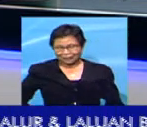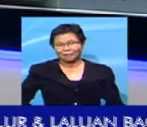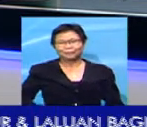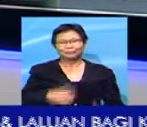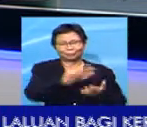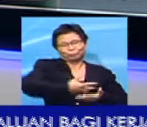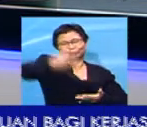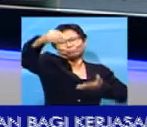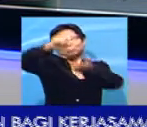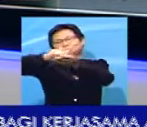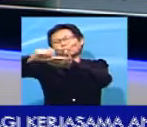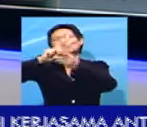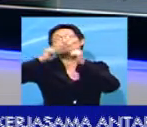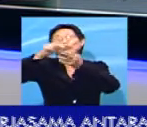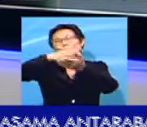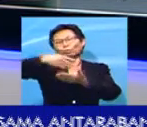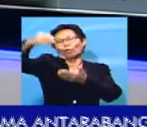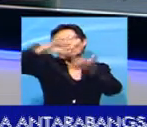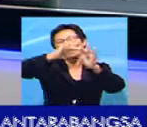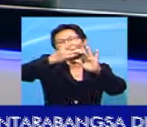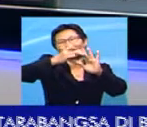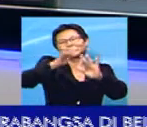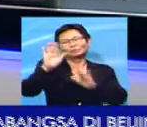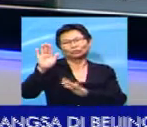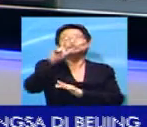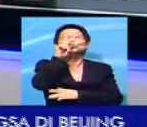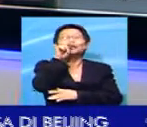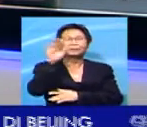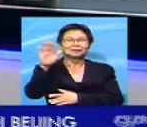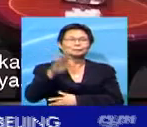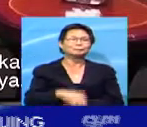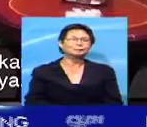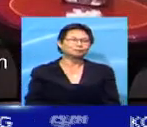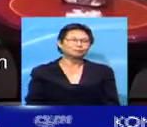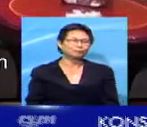memuat naik ucapan itu di laman rasmi Twitter beliau.